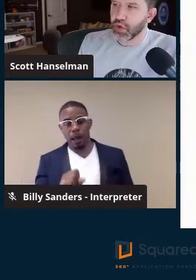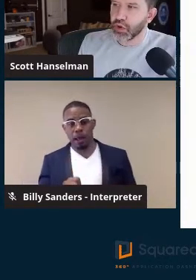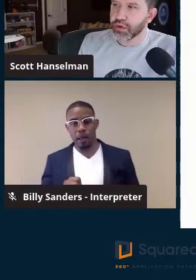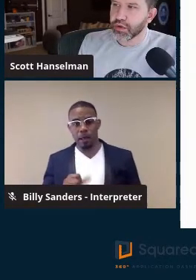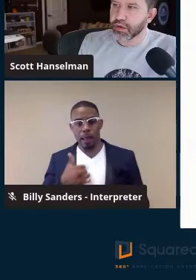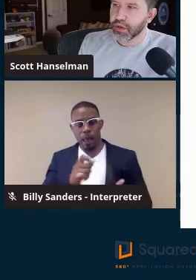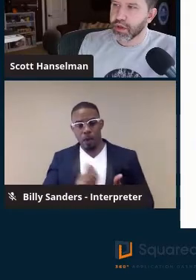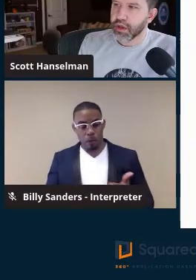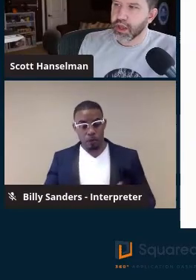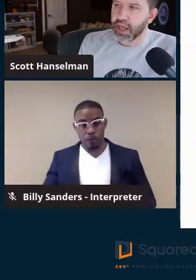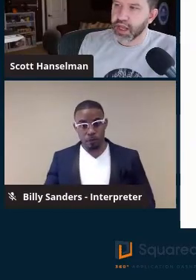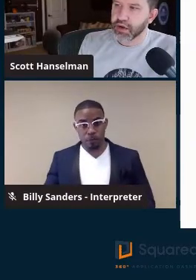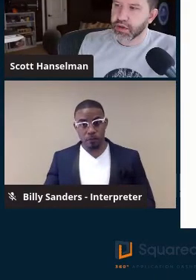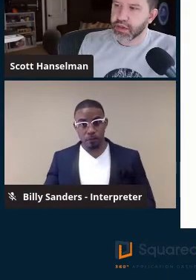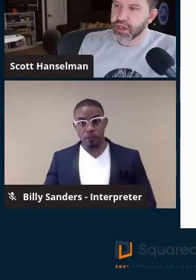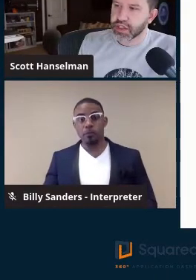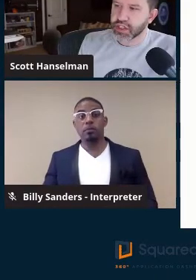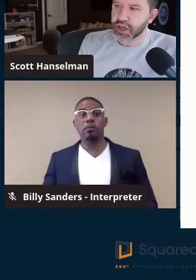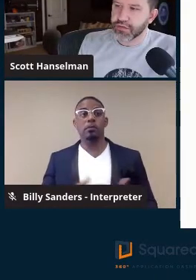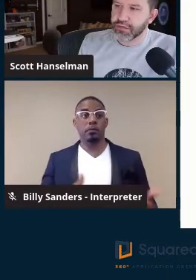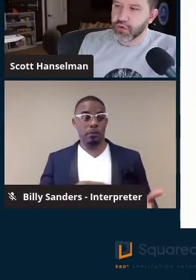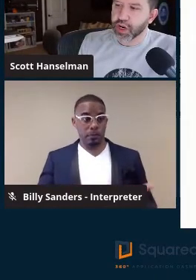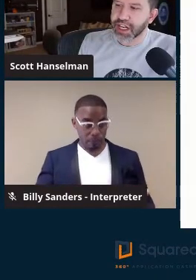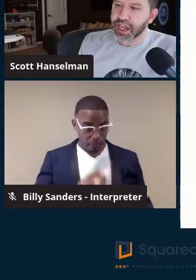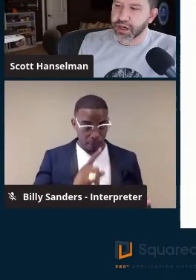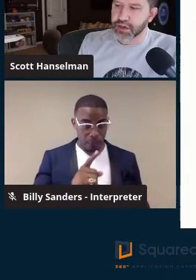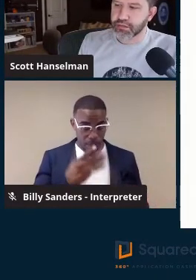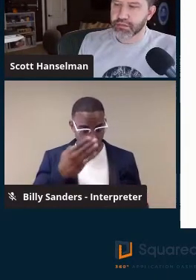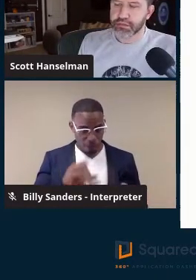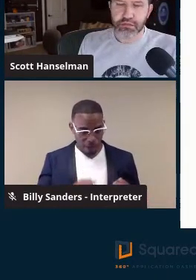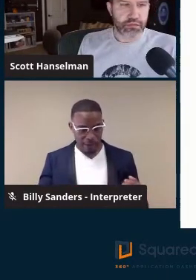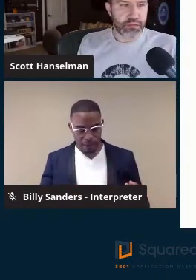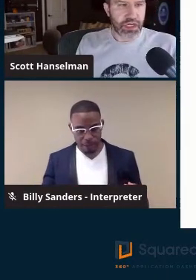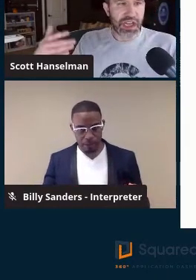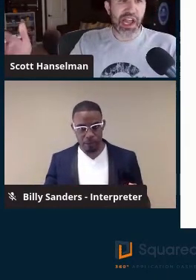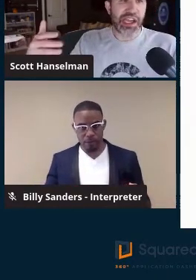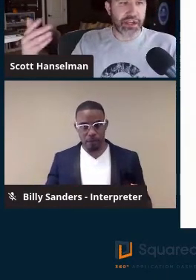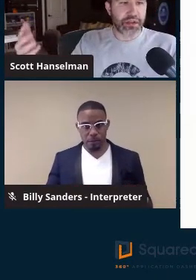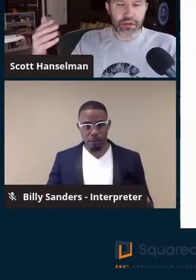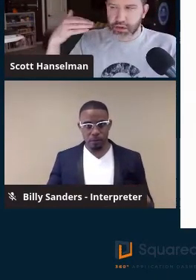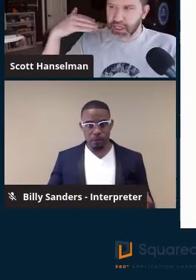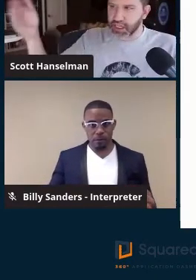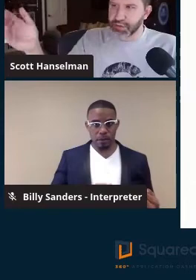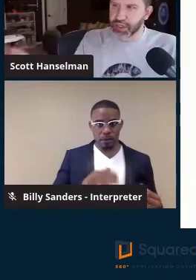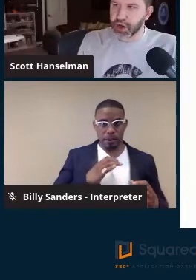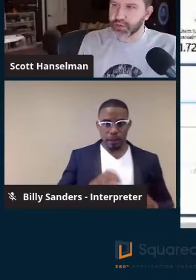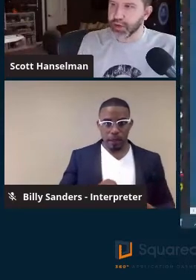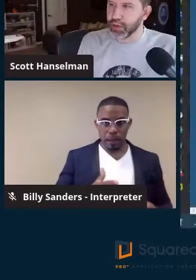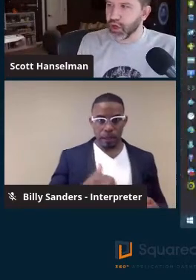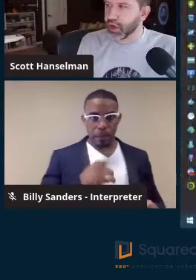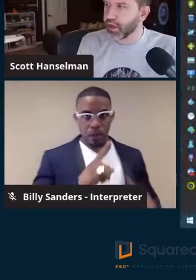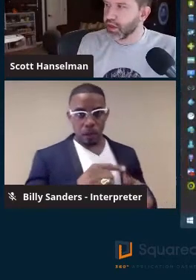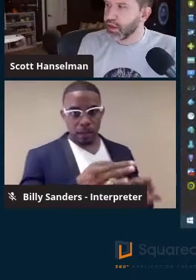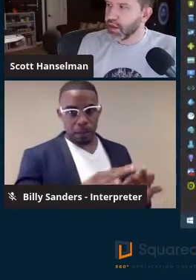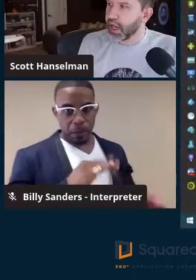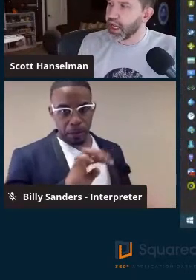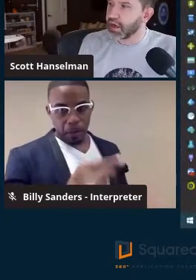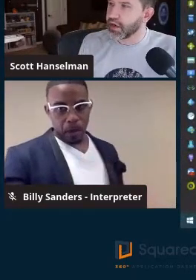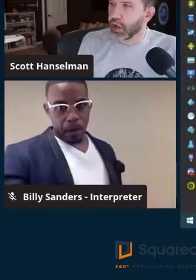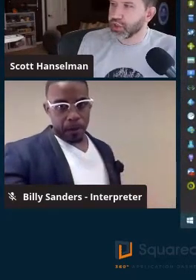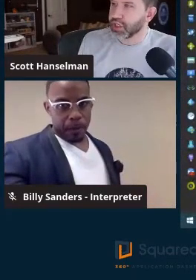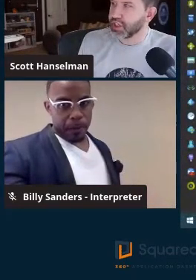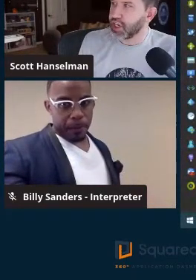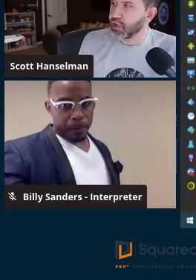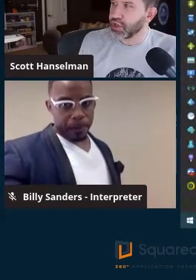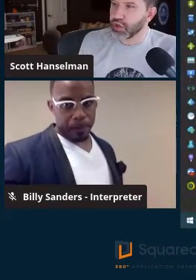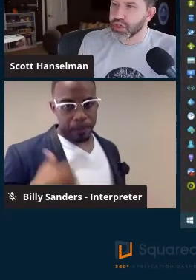I wrote, and this is a front end client that lets me talk to my blog, and